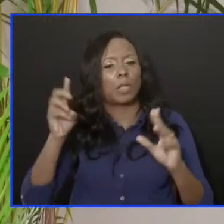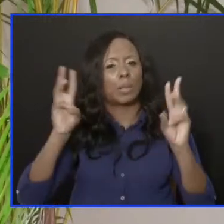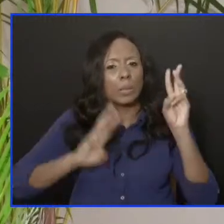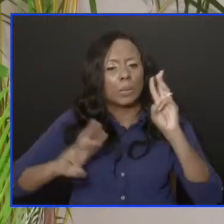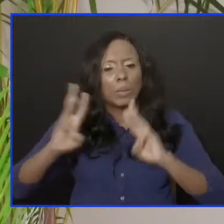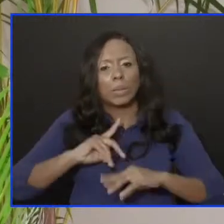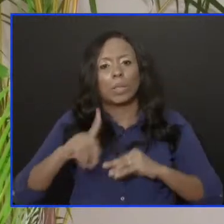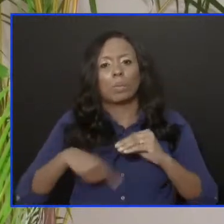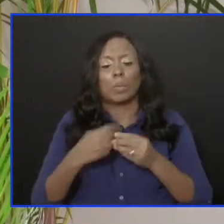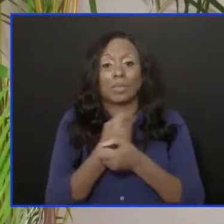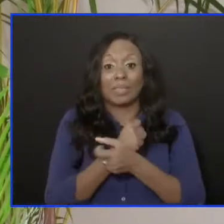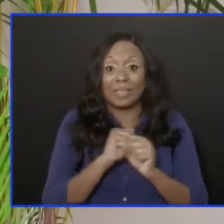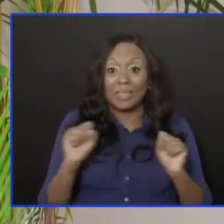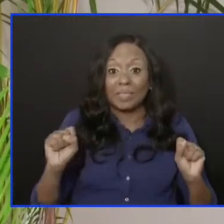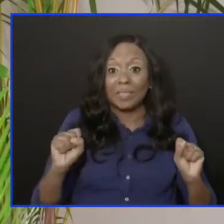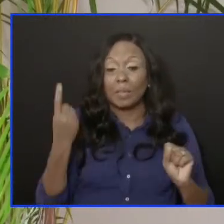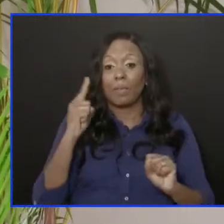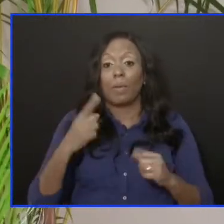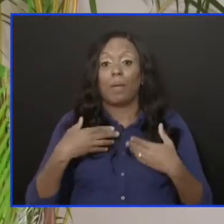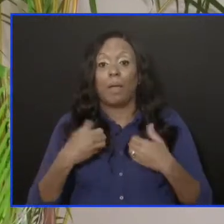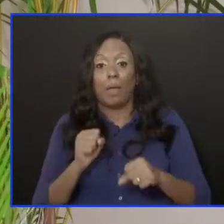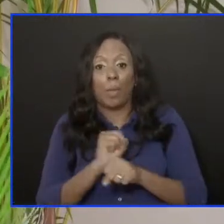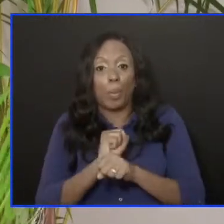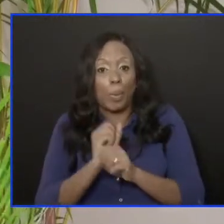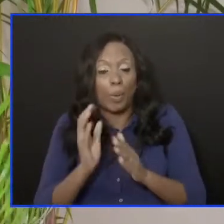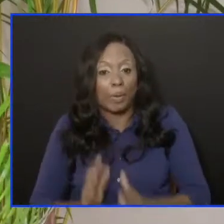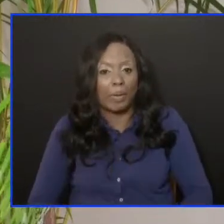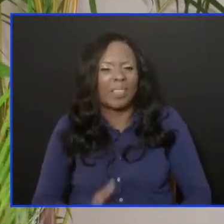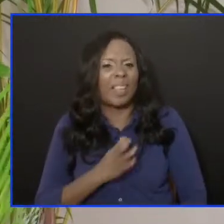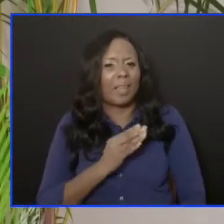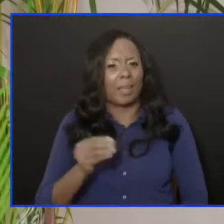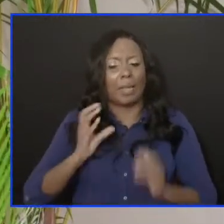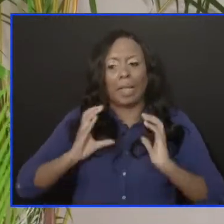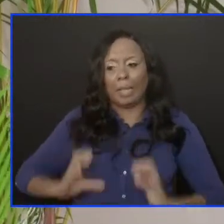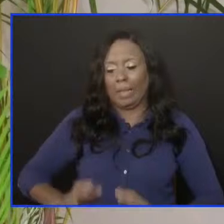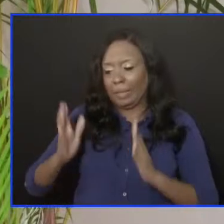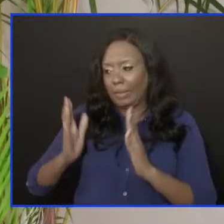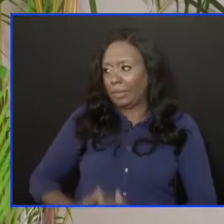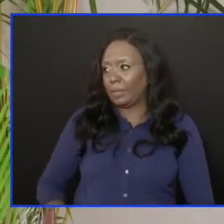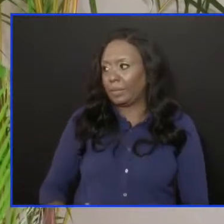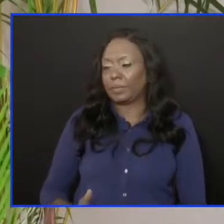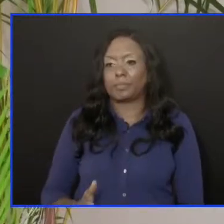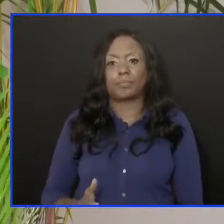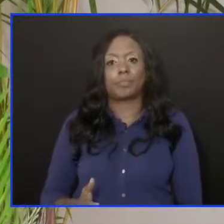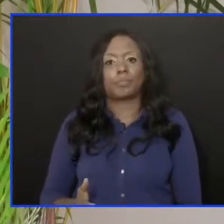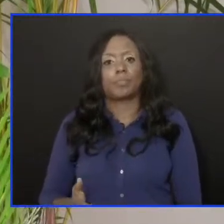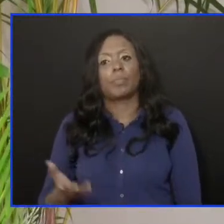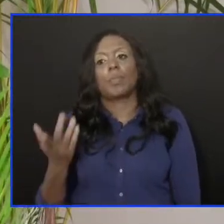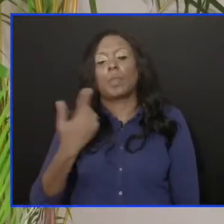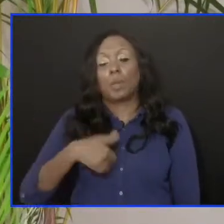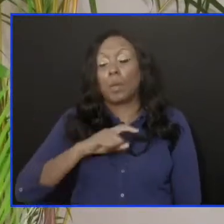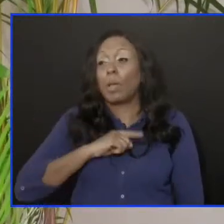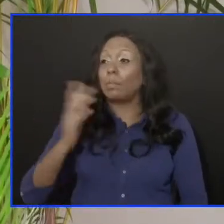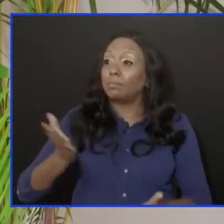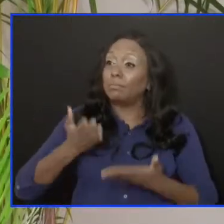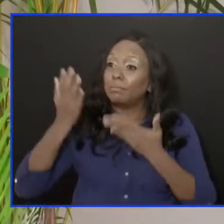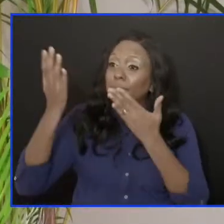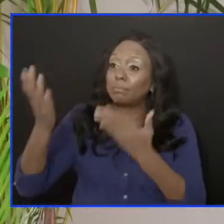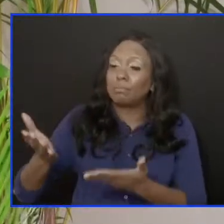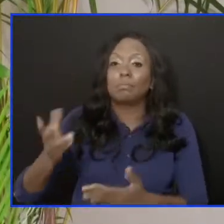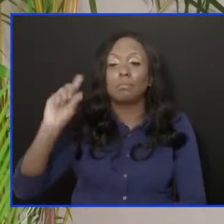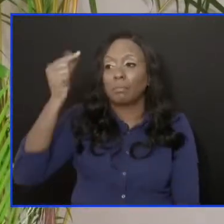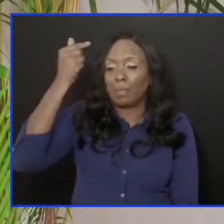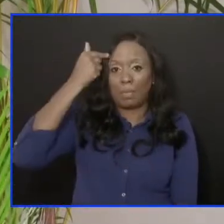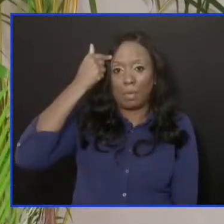We are thankful to be able to express our concerns and make our recommendations to